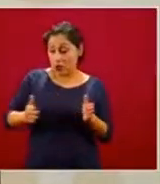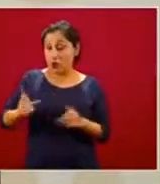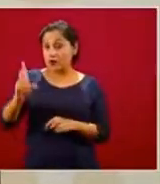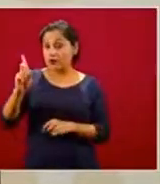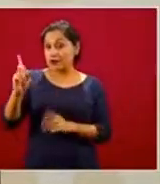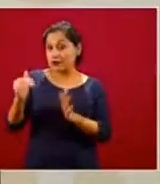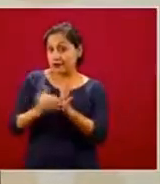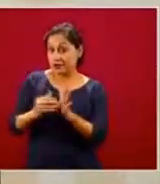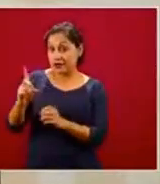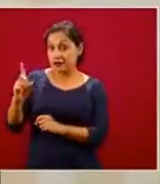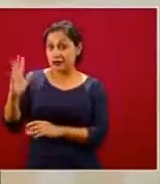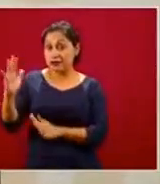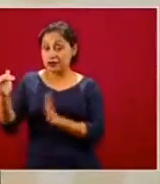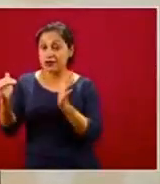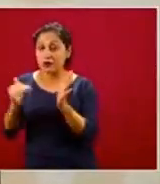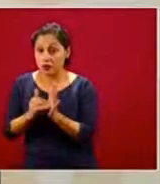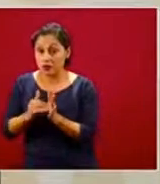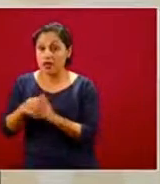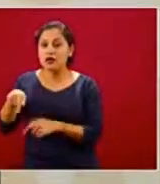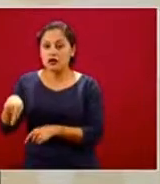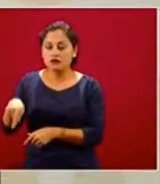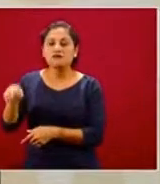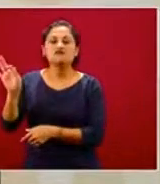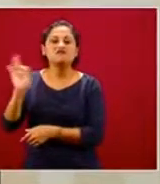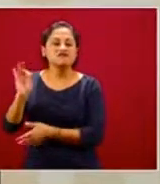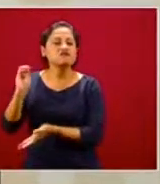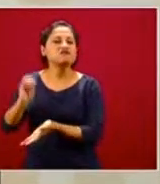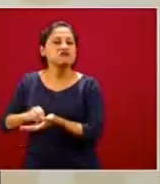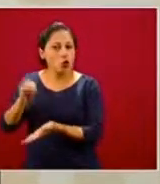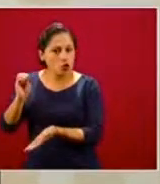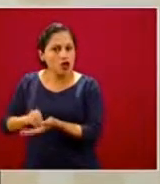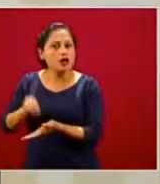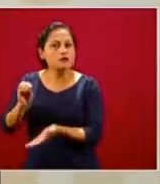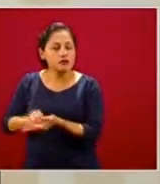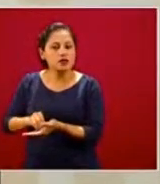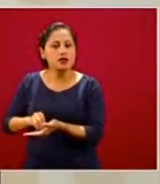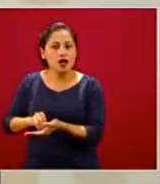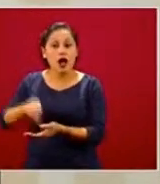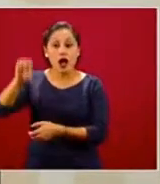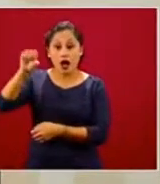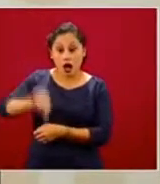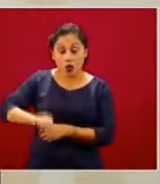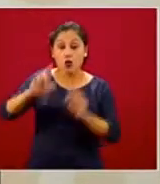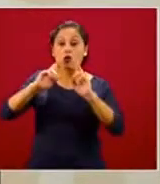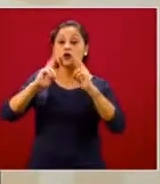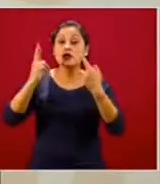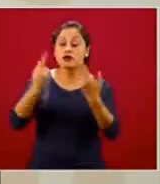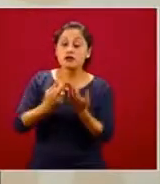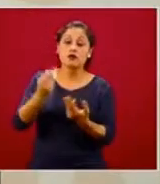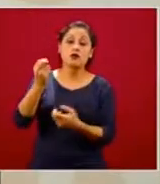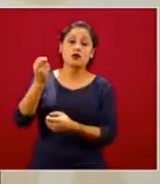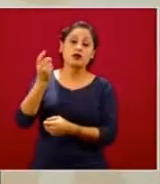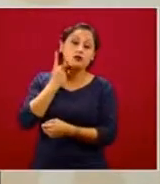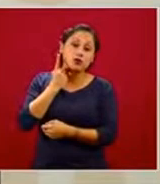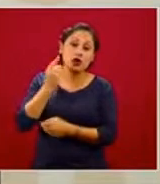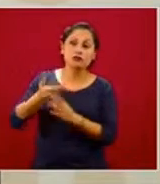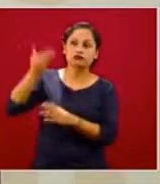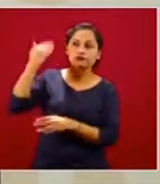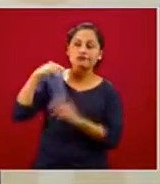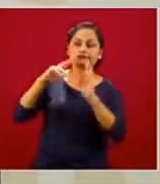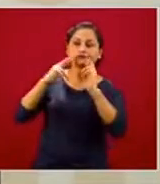We're not discarding the possibility of 30,000 or 35,000, as I commented to the representatives of